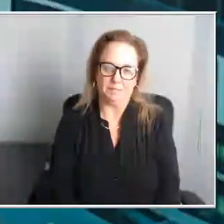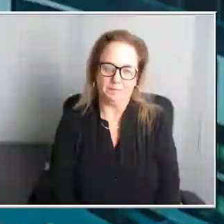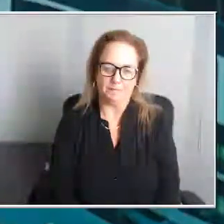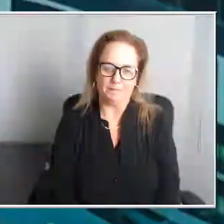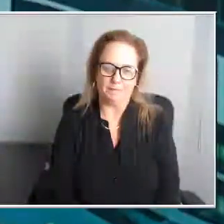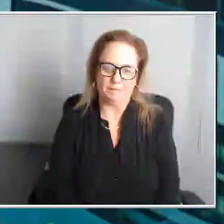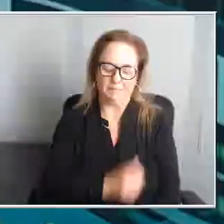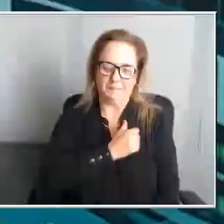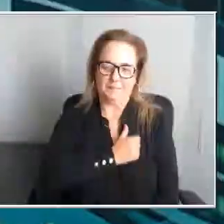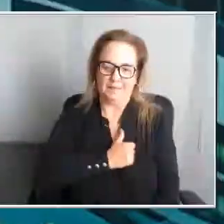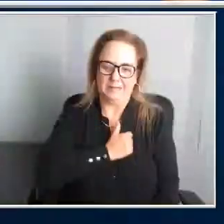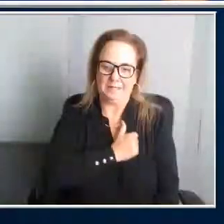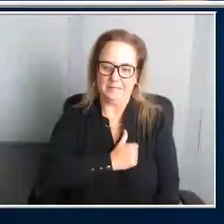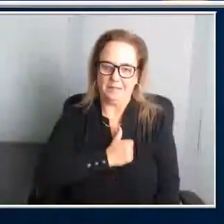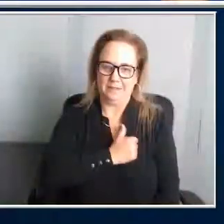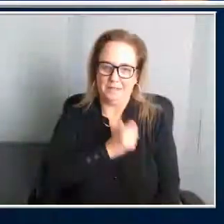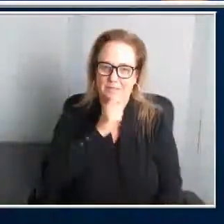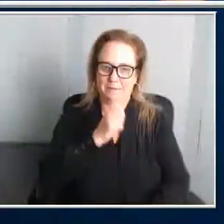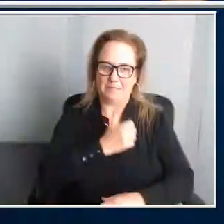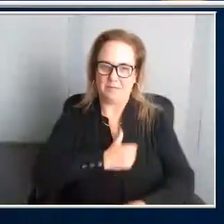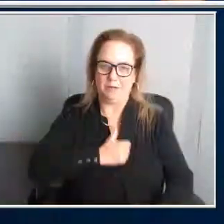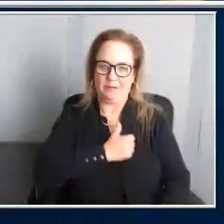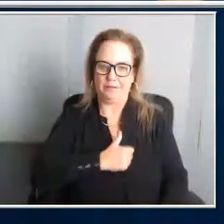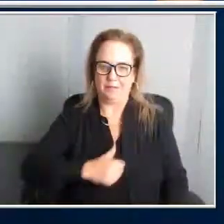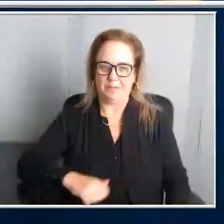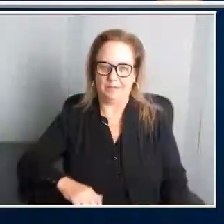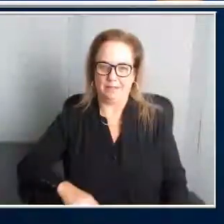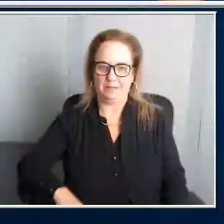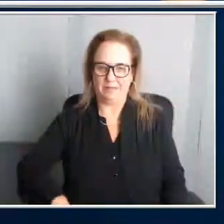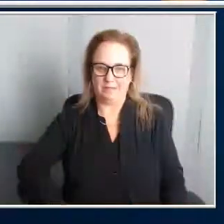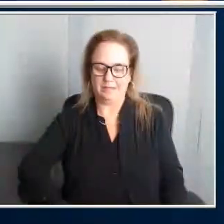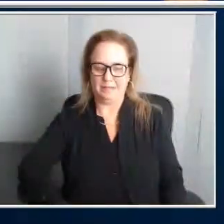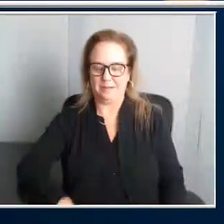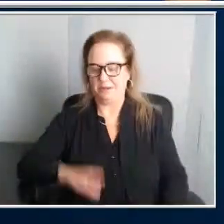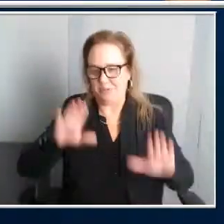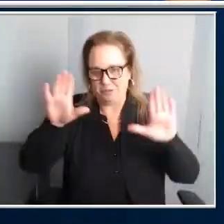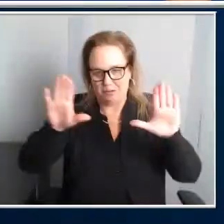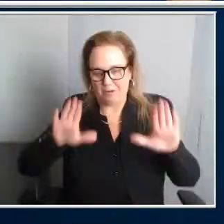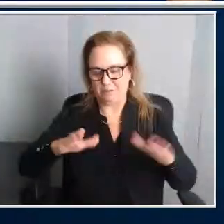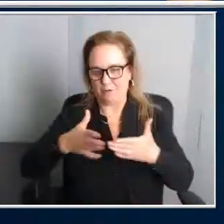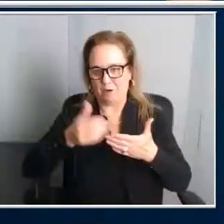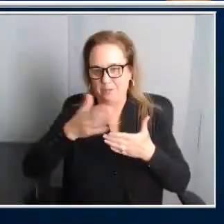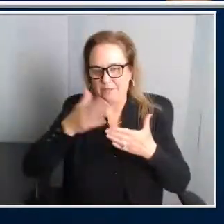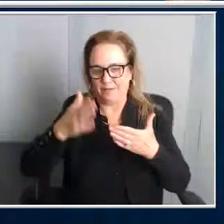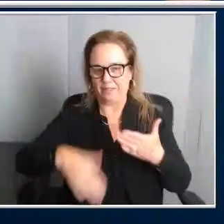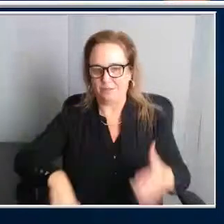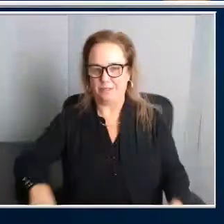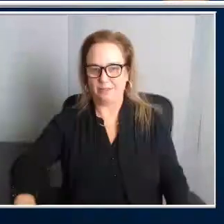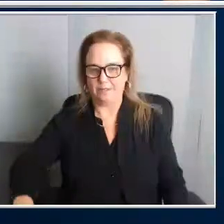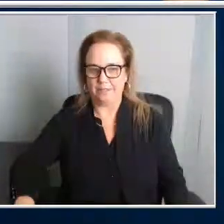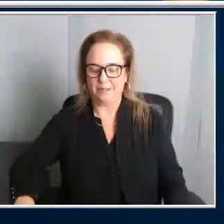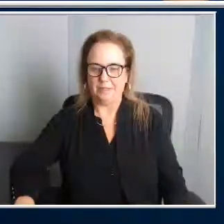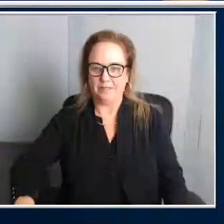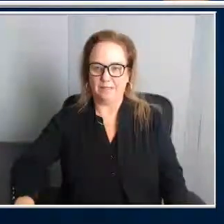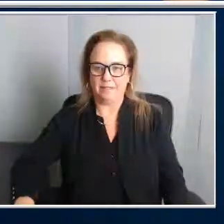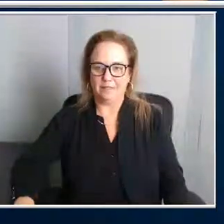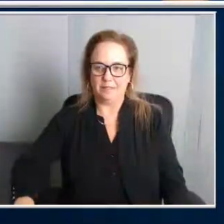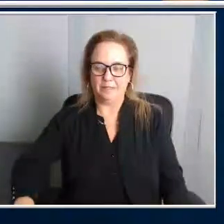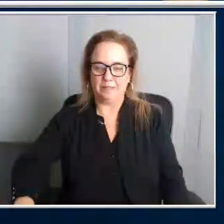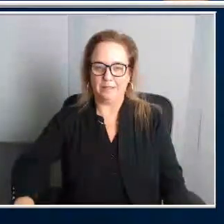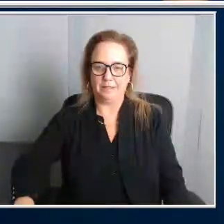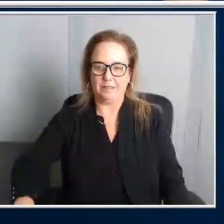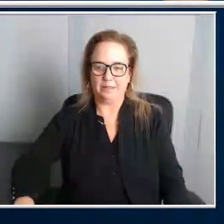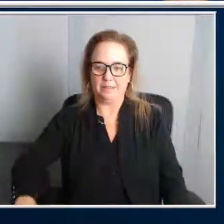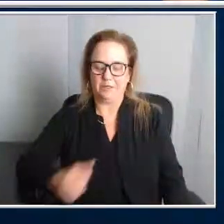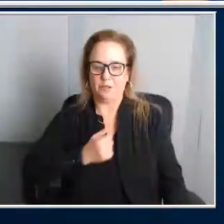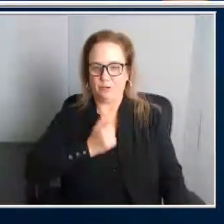sorry. Don't be sorry. Oh my gosh, we're in the home stretch. You're You're good. doing awesome. All right, bud. Yeah. You do like your pirate